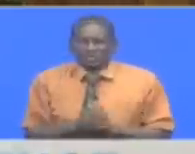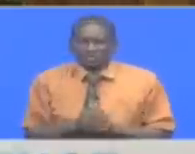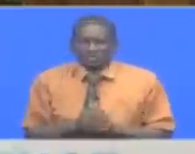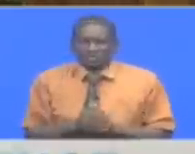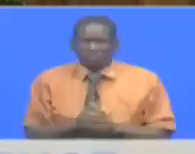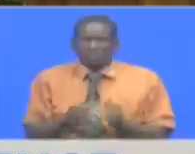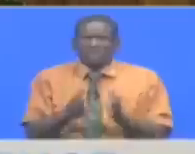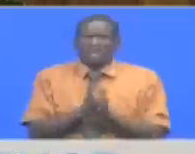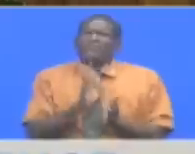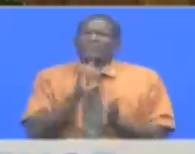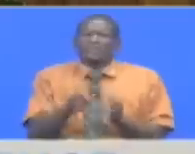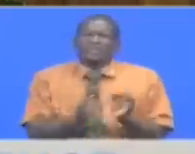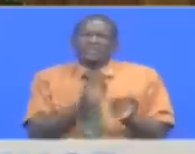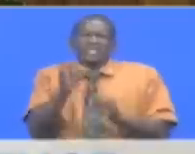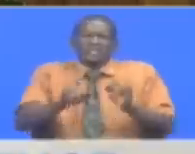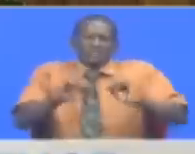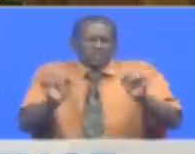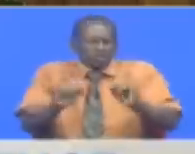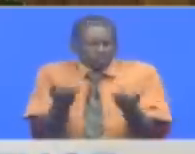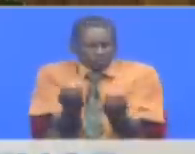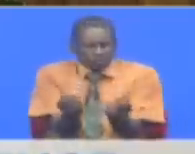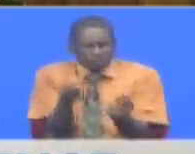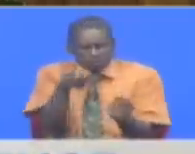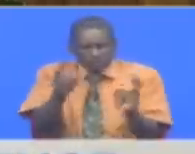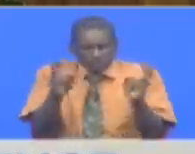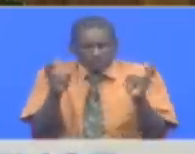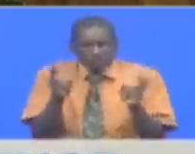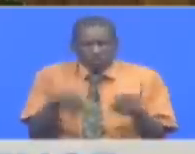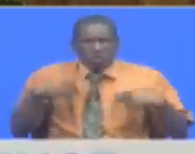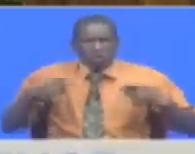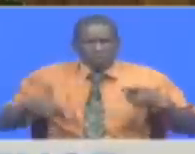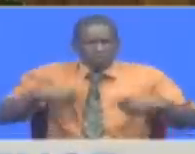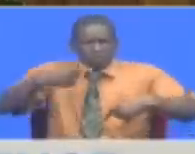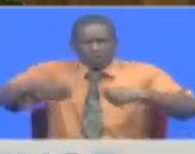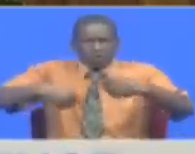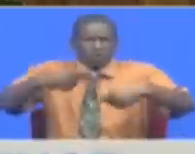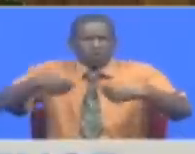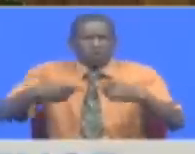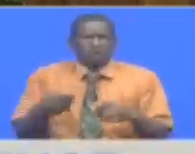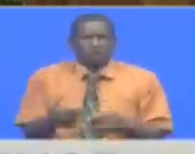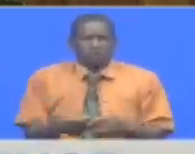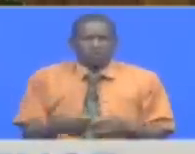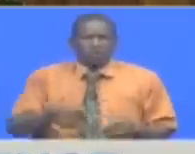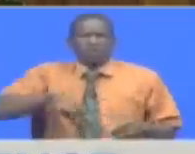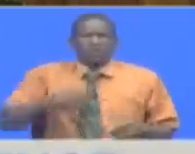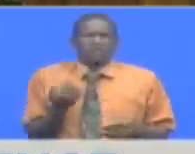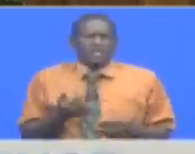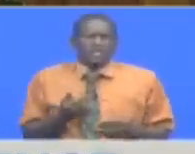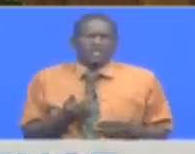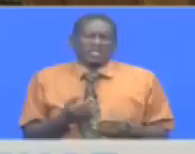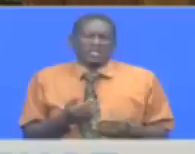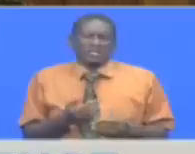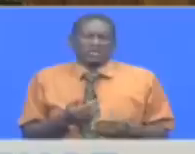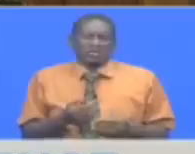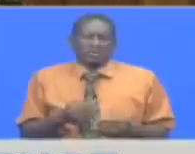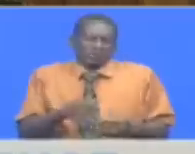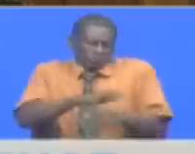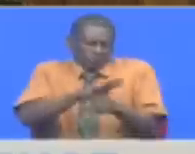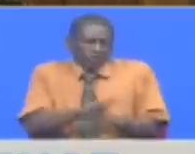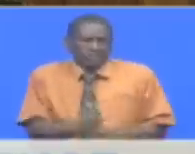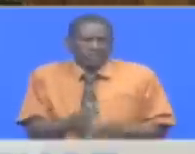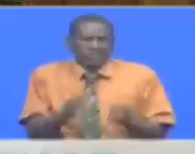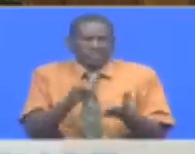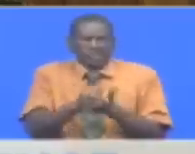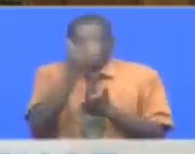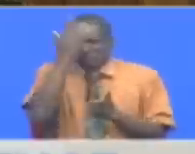And we said, if we don't deal with some of these issues, people will consistently feel pent up. And that is why